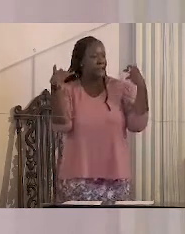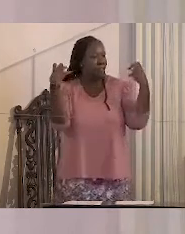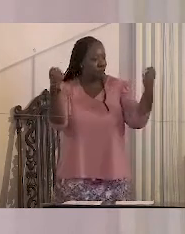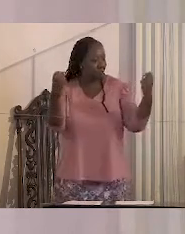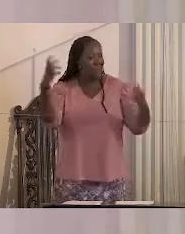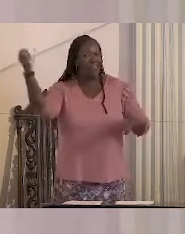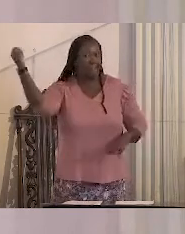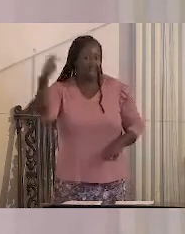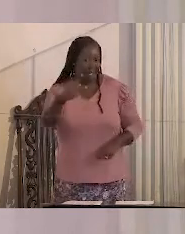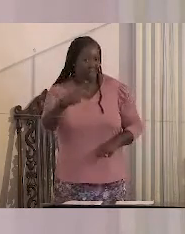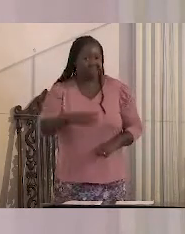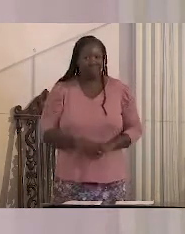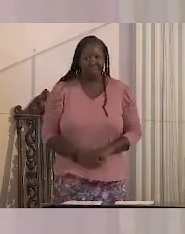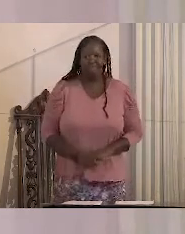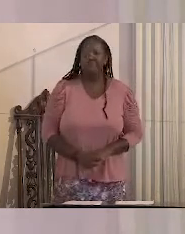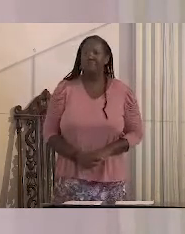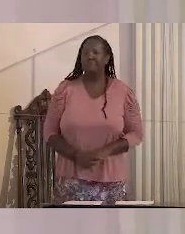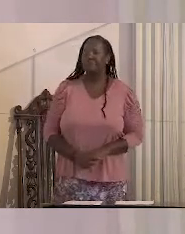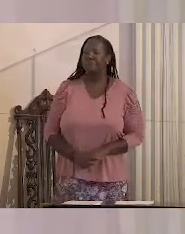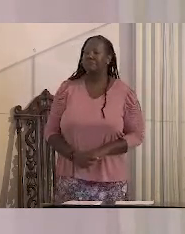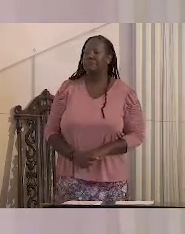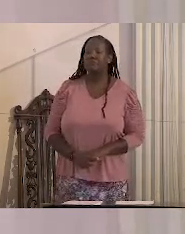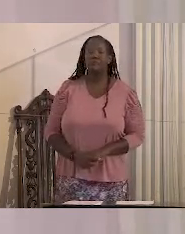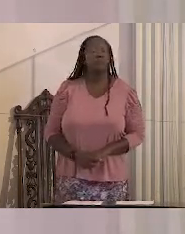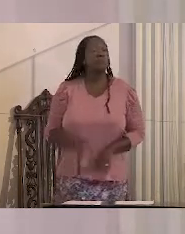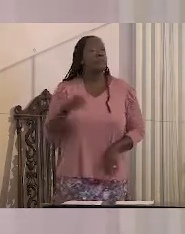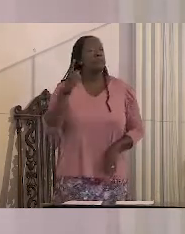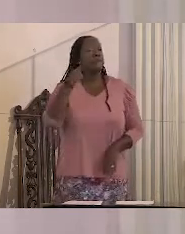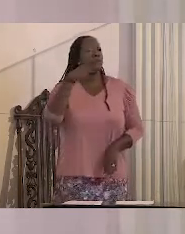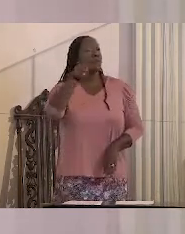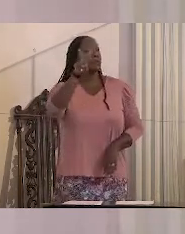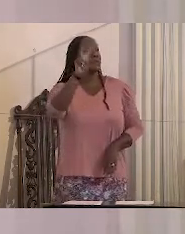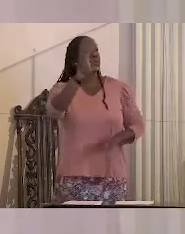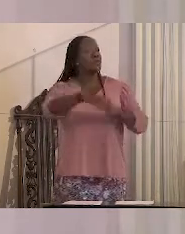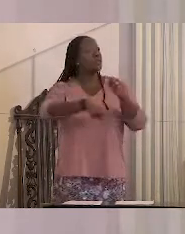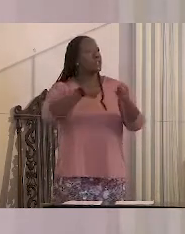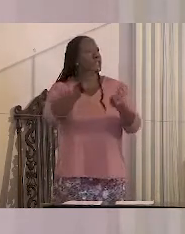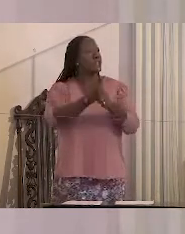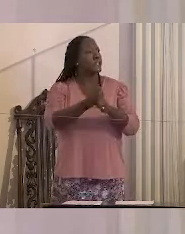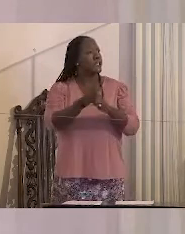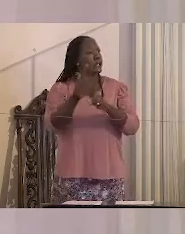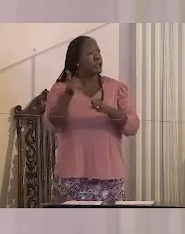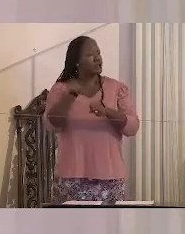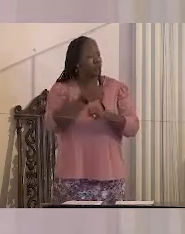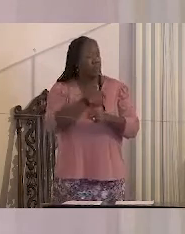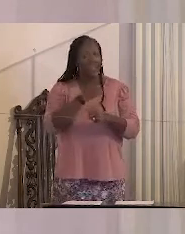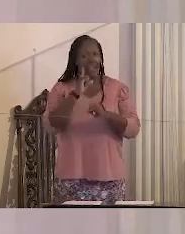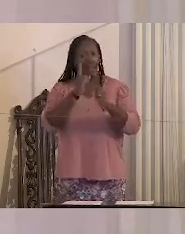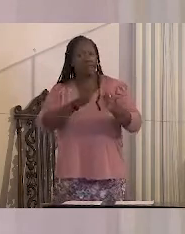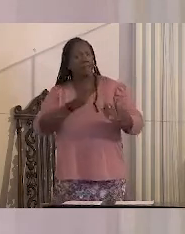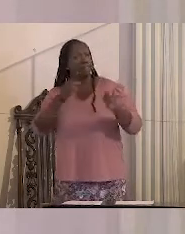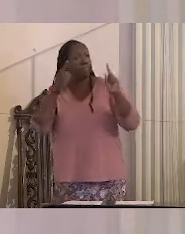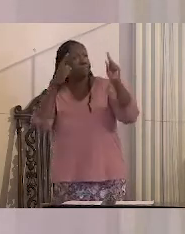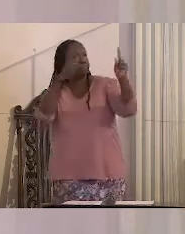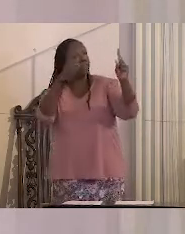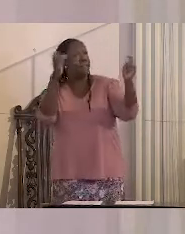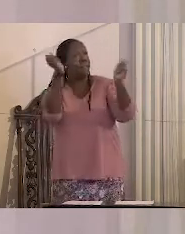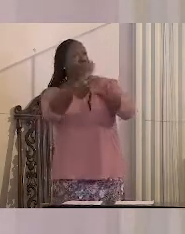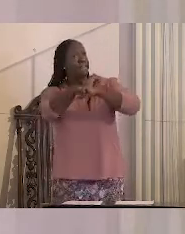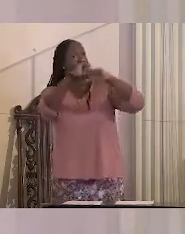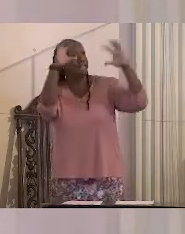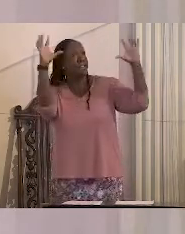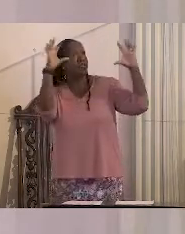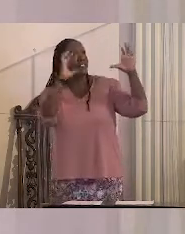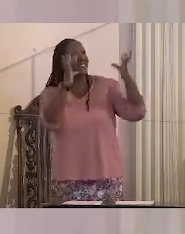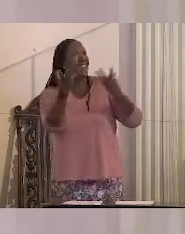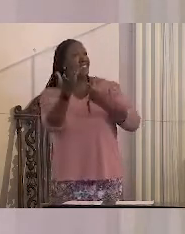return. For 200 years, our congregation has sought to live up to the vision inherent in